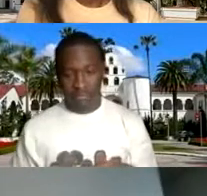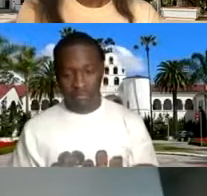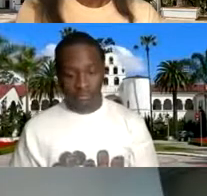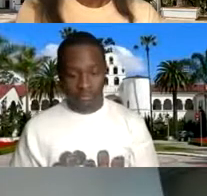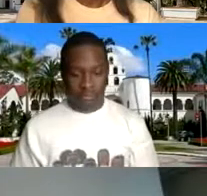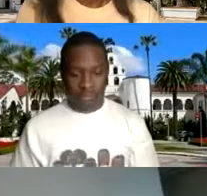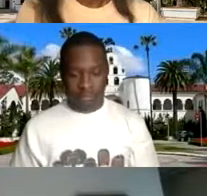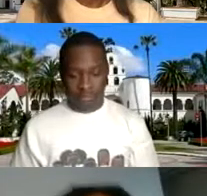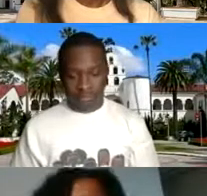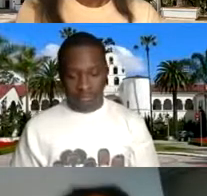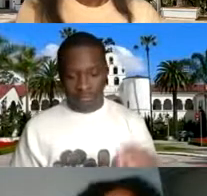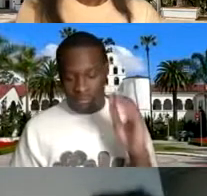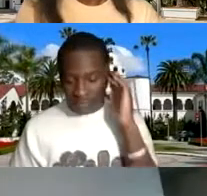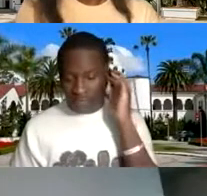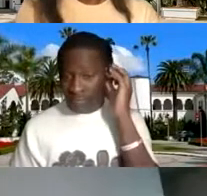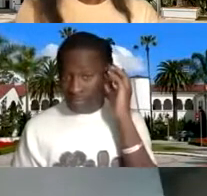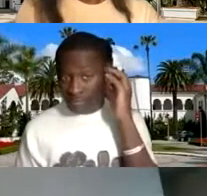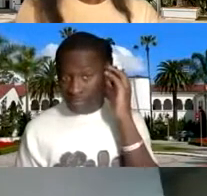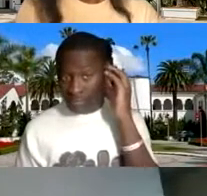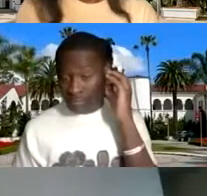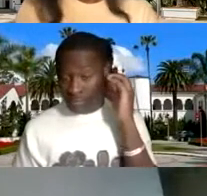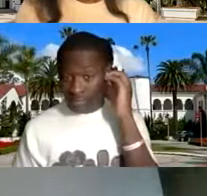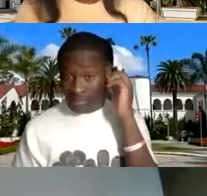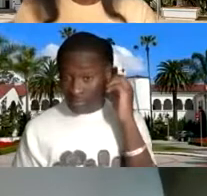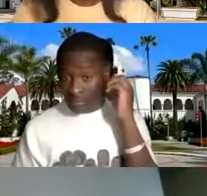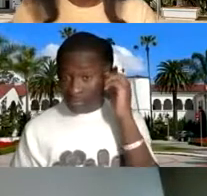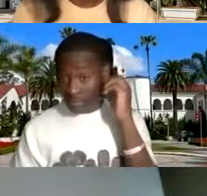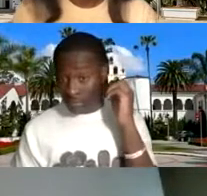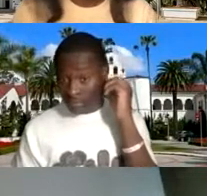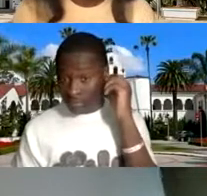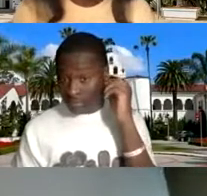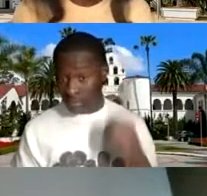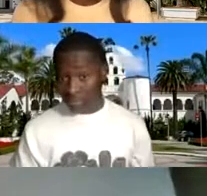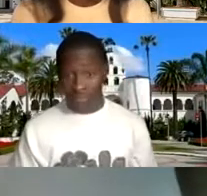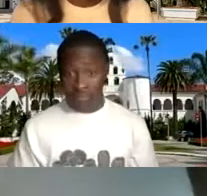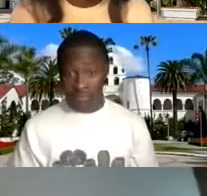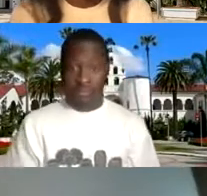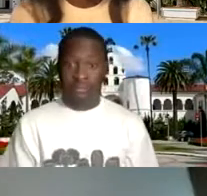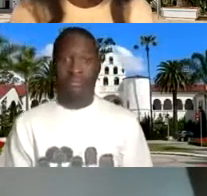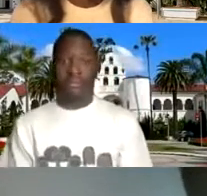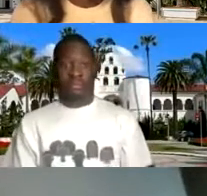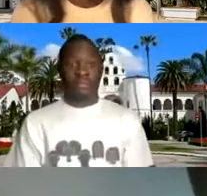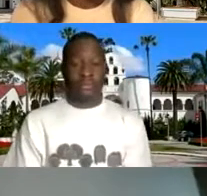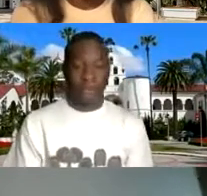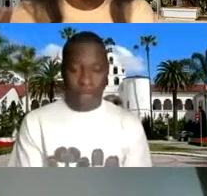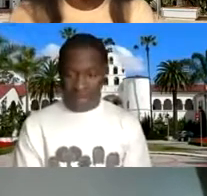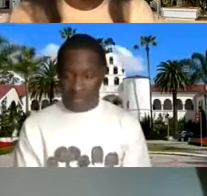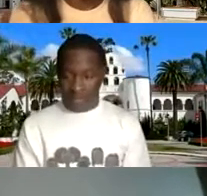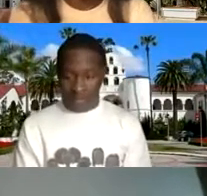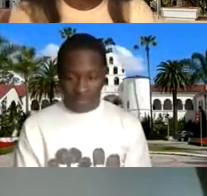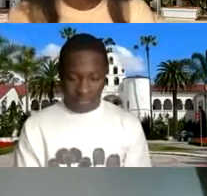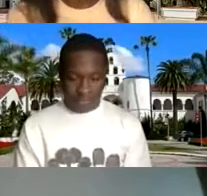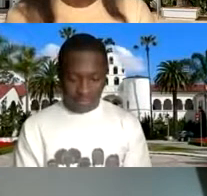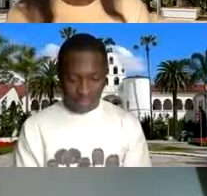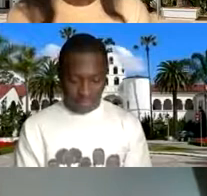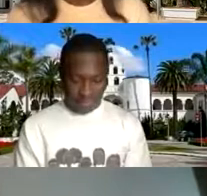I had friends because of the Summer Bridge program. So I hang out with in the Summer Bridge program, Ryan was in it, Kylie was in it. So we would just knock on each other's door because we all lived on the black floor